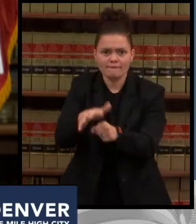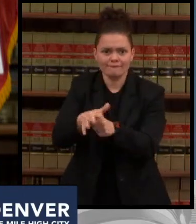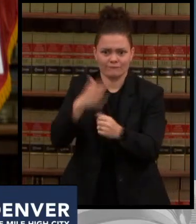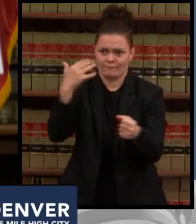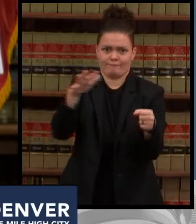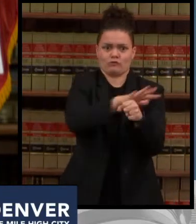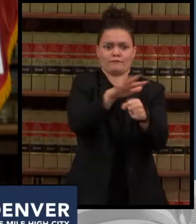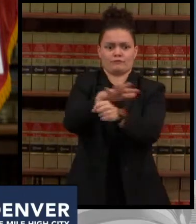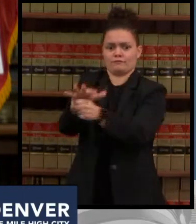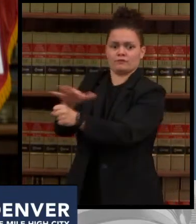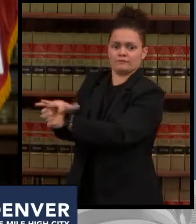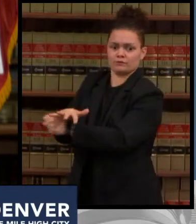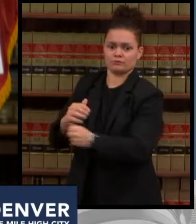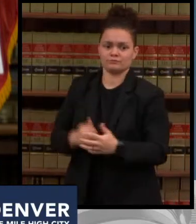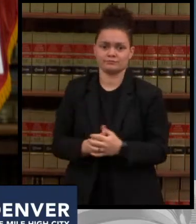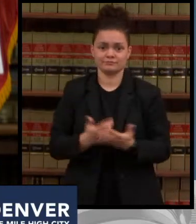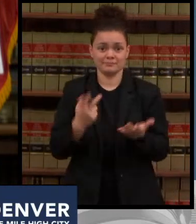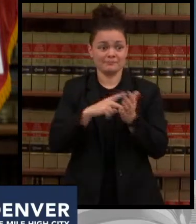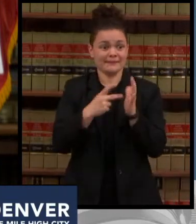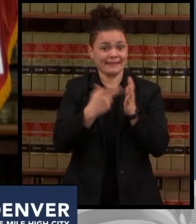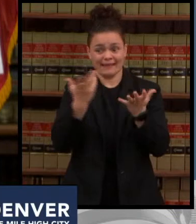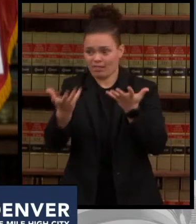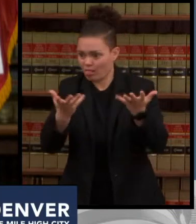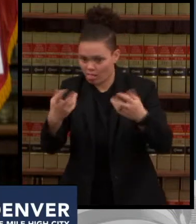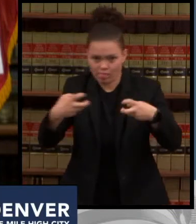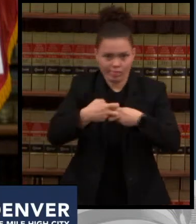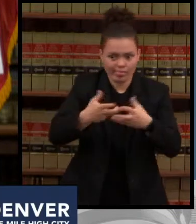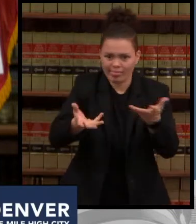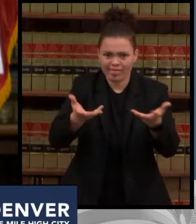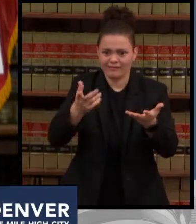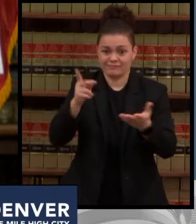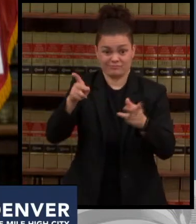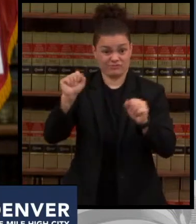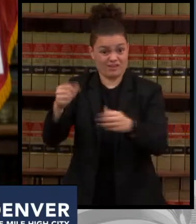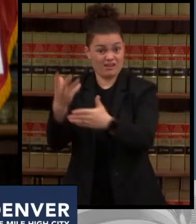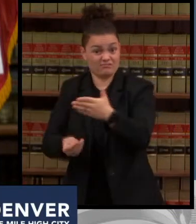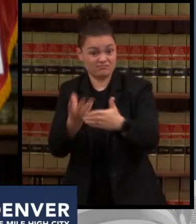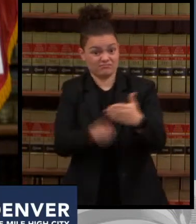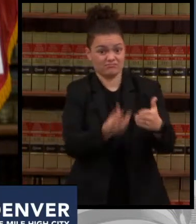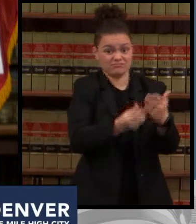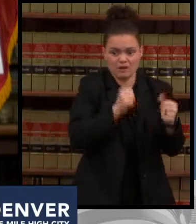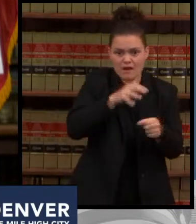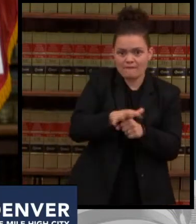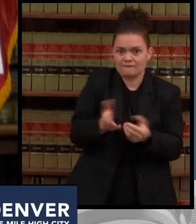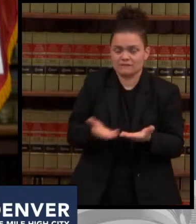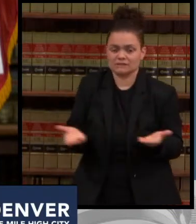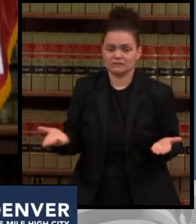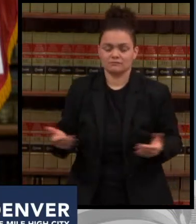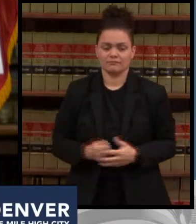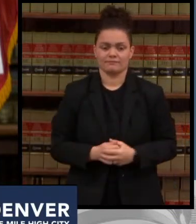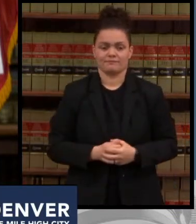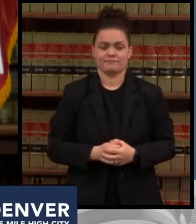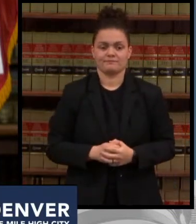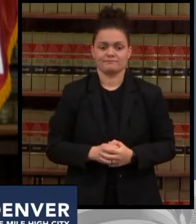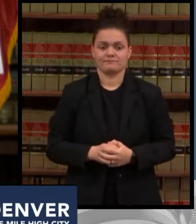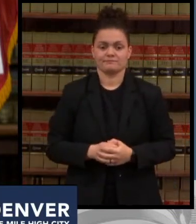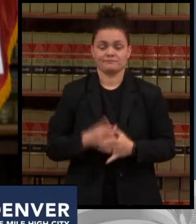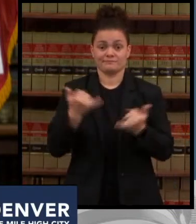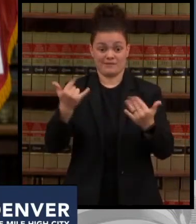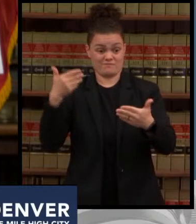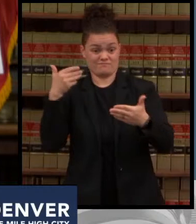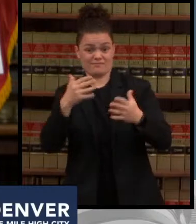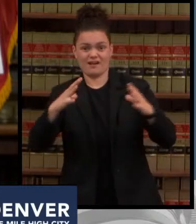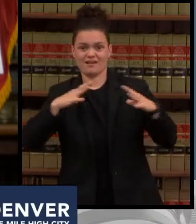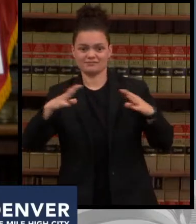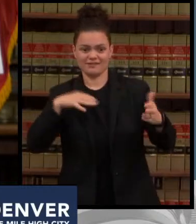ramps up and more people come to the metro area to shop or gather with friends and families, it's incumbent upon us to take